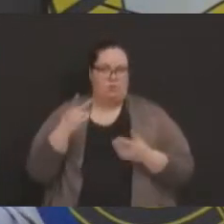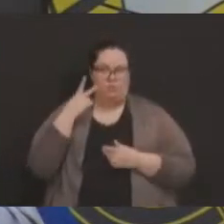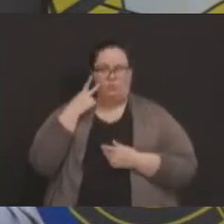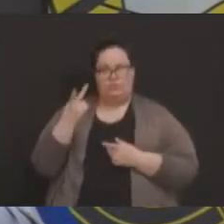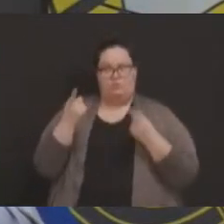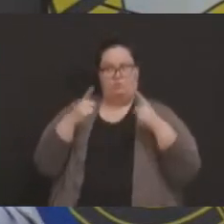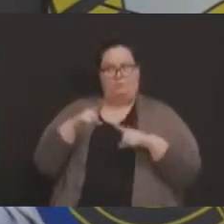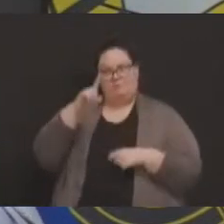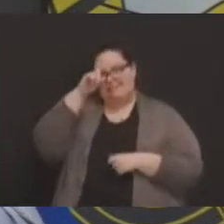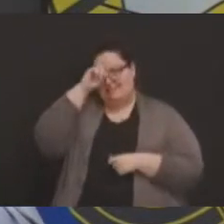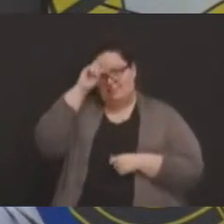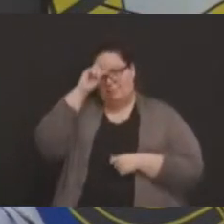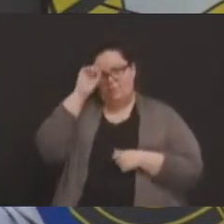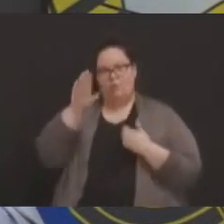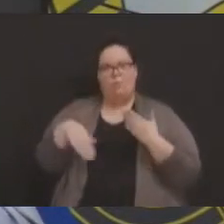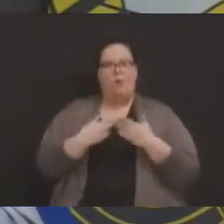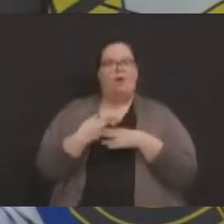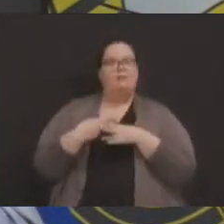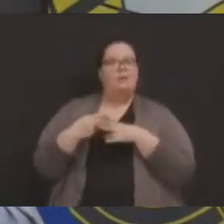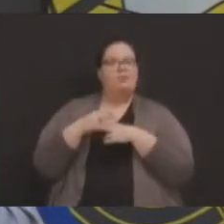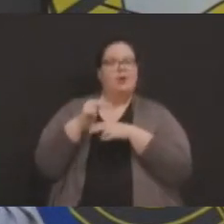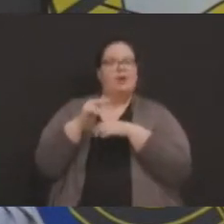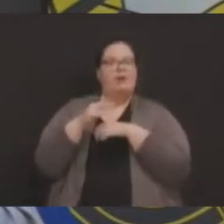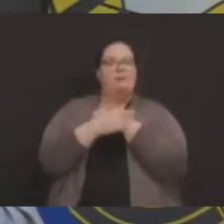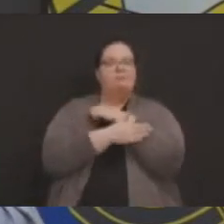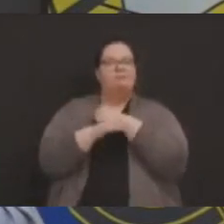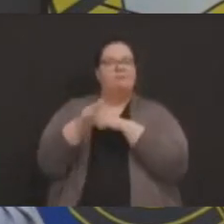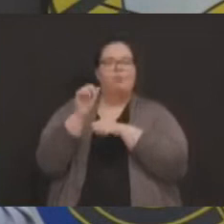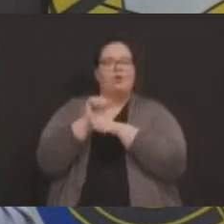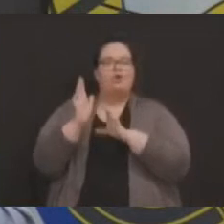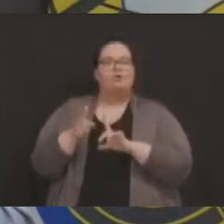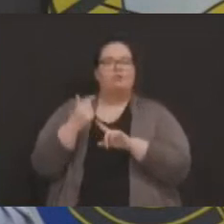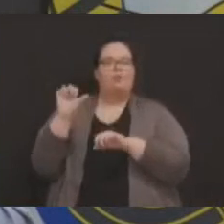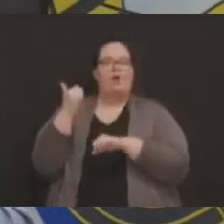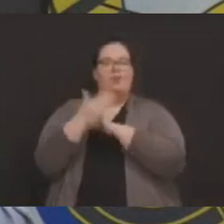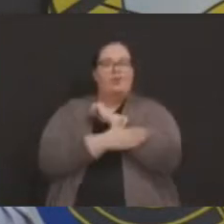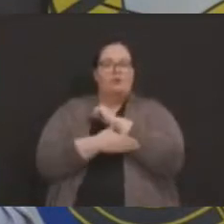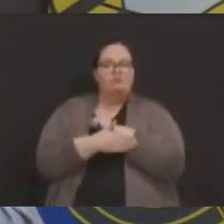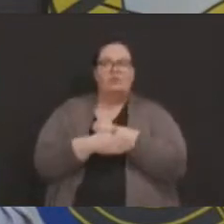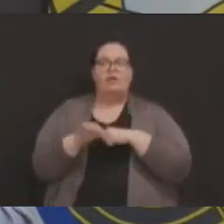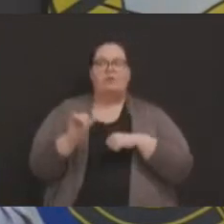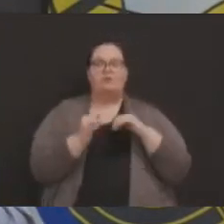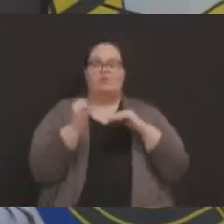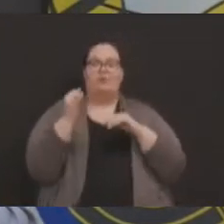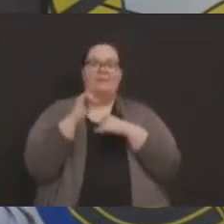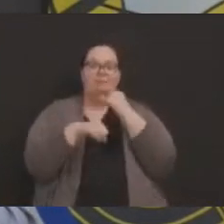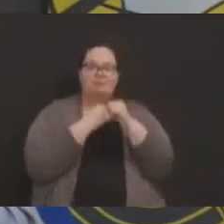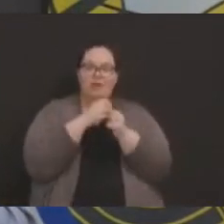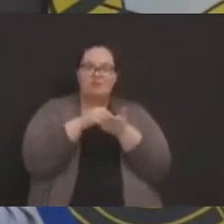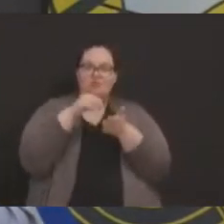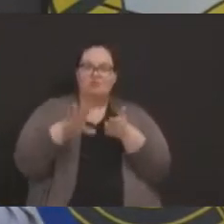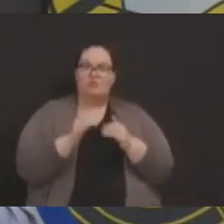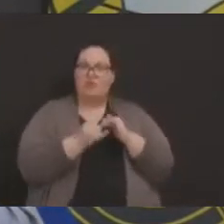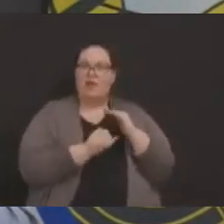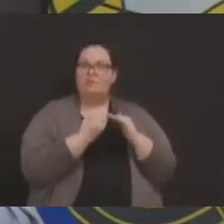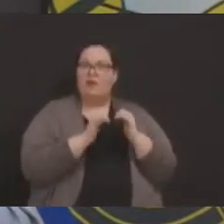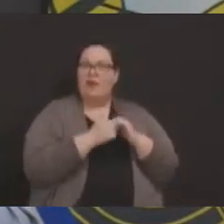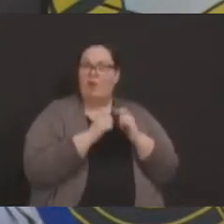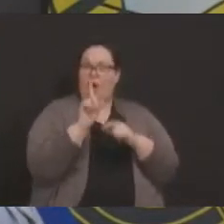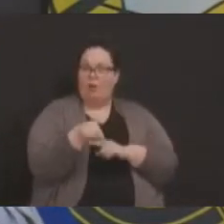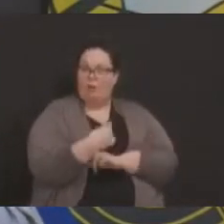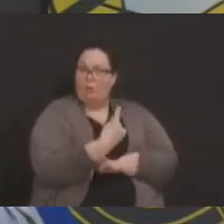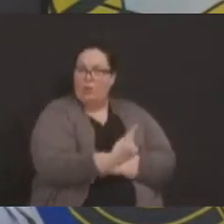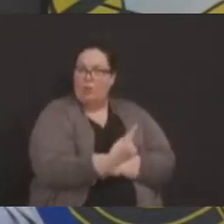themselves for the full 14 days. And of all of the 1,000 people who did that, I think we had